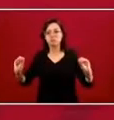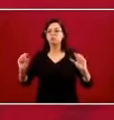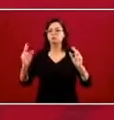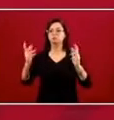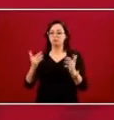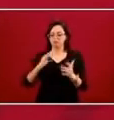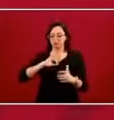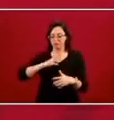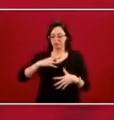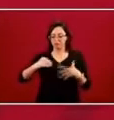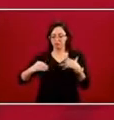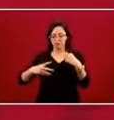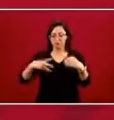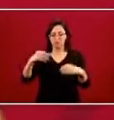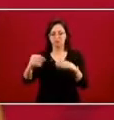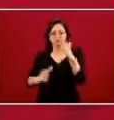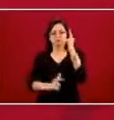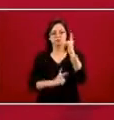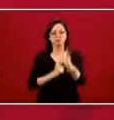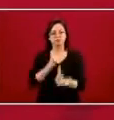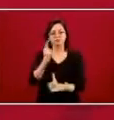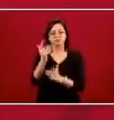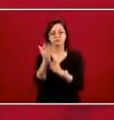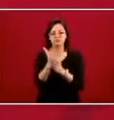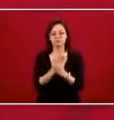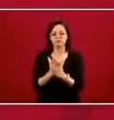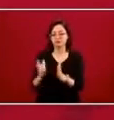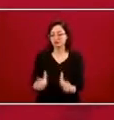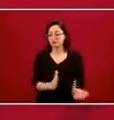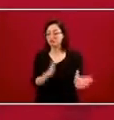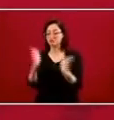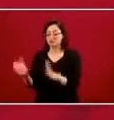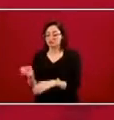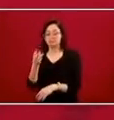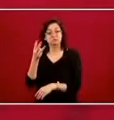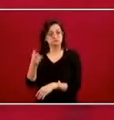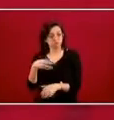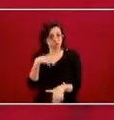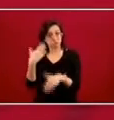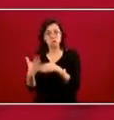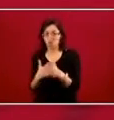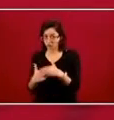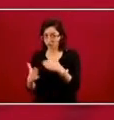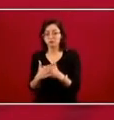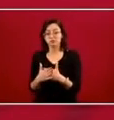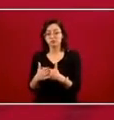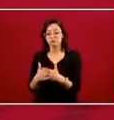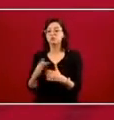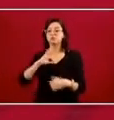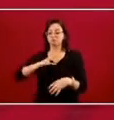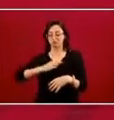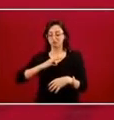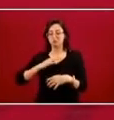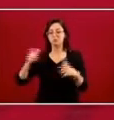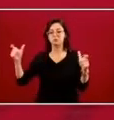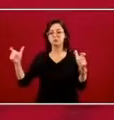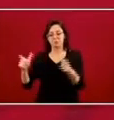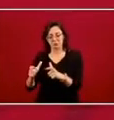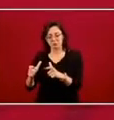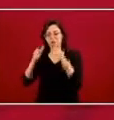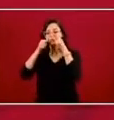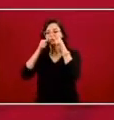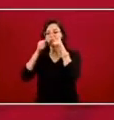all stay home to the best of our capabilities. Let's not go out. And we will have a positive effect in mitigating